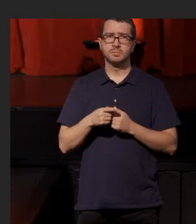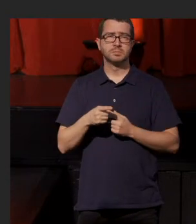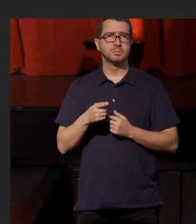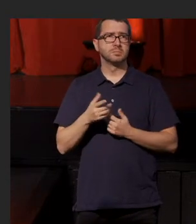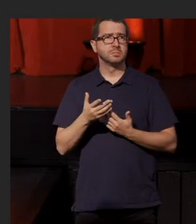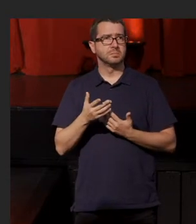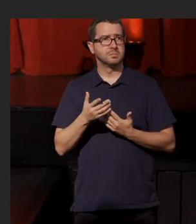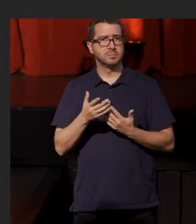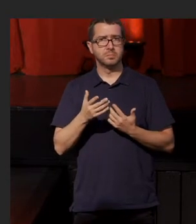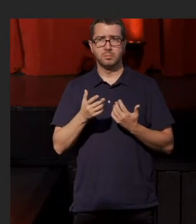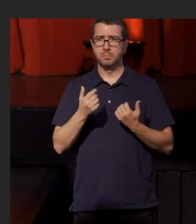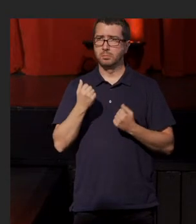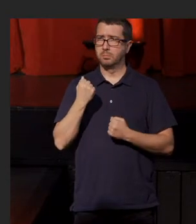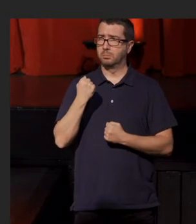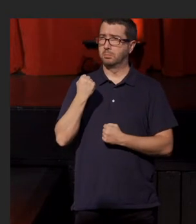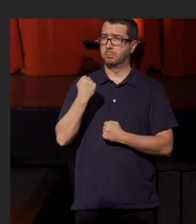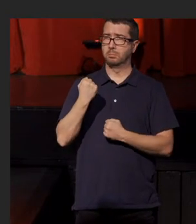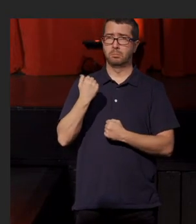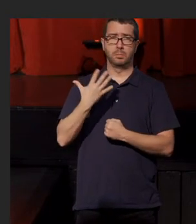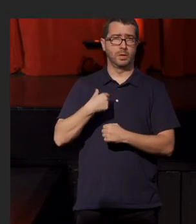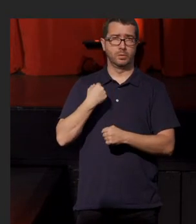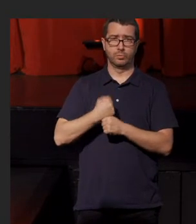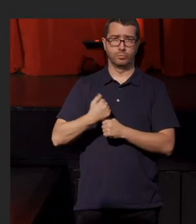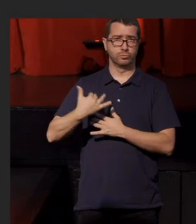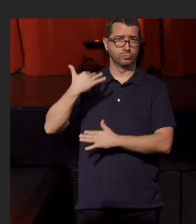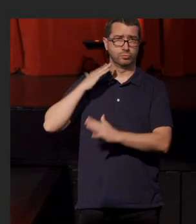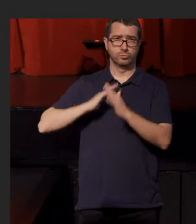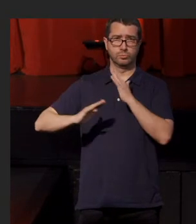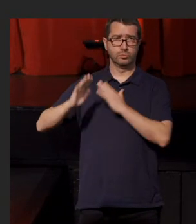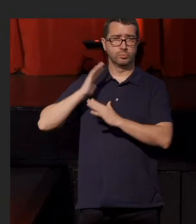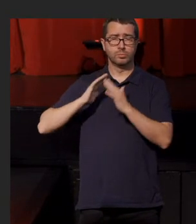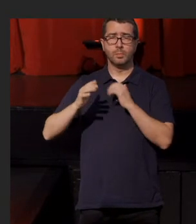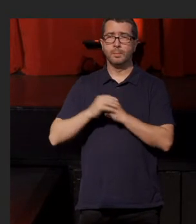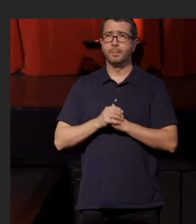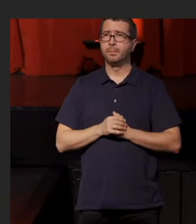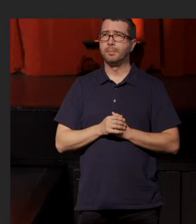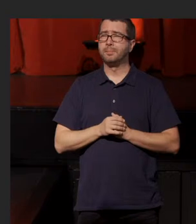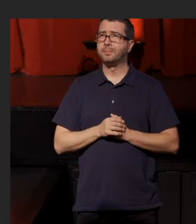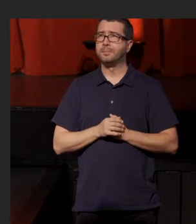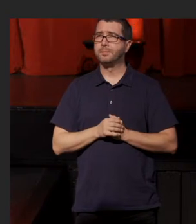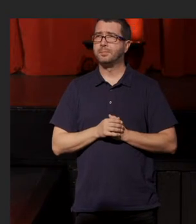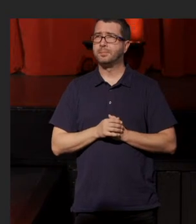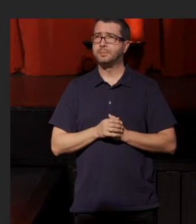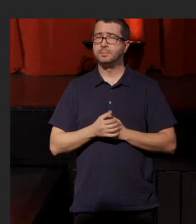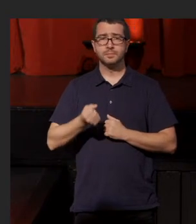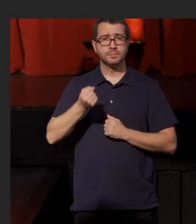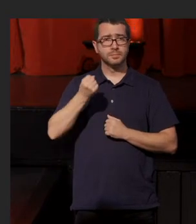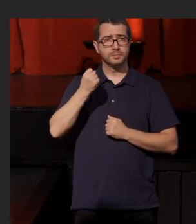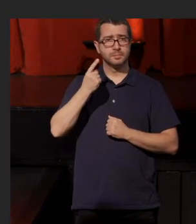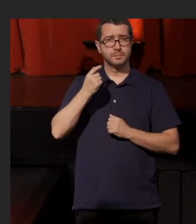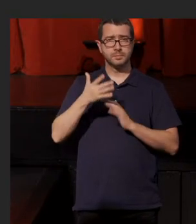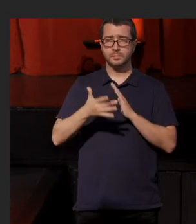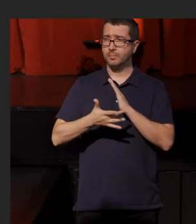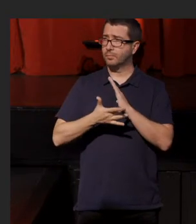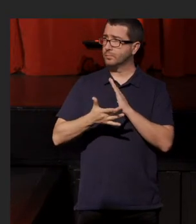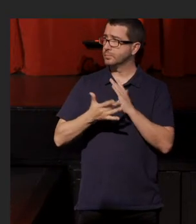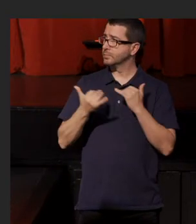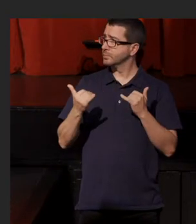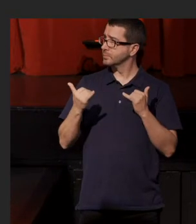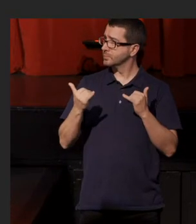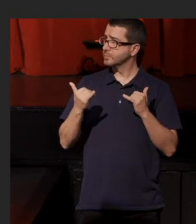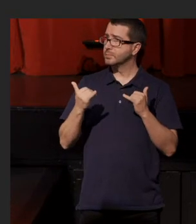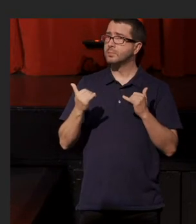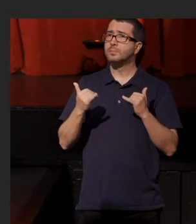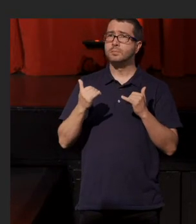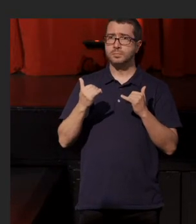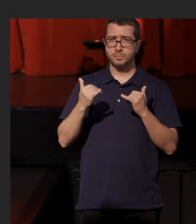back many, many, many decades and years. But there is no doubt that the technological environment that we live in is contributing to